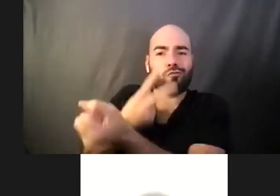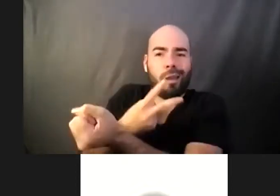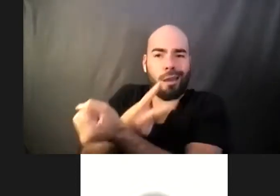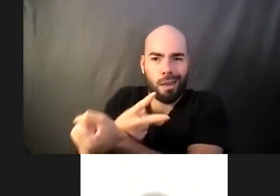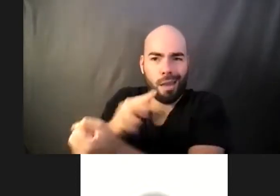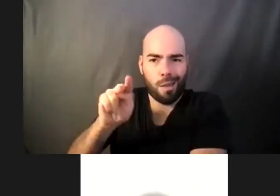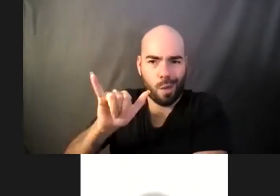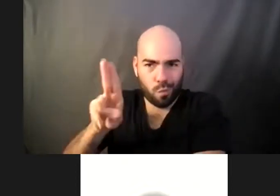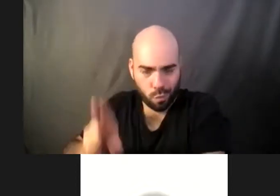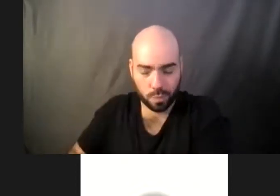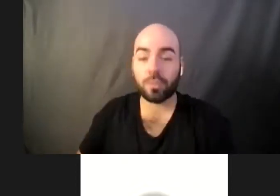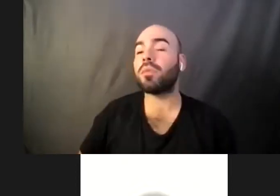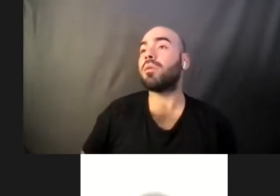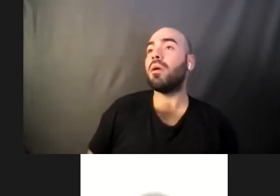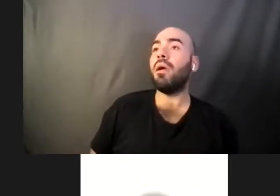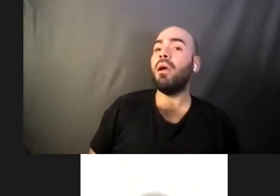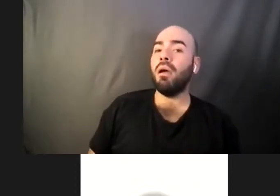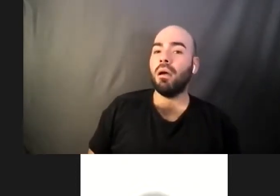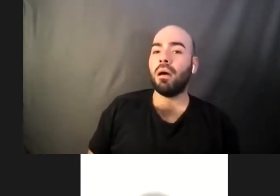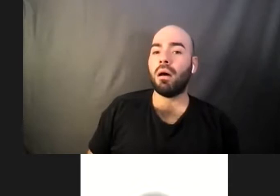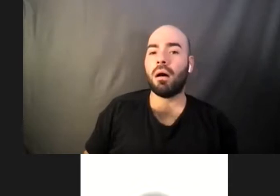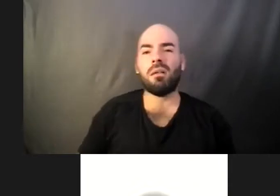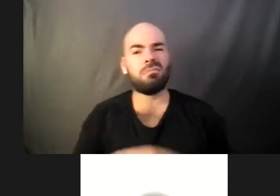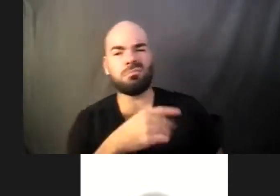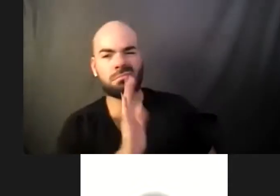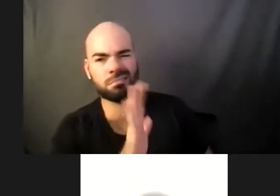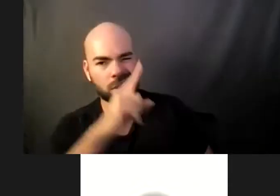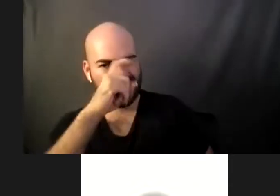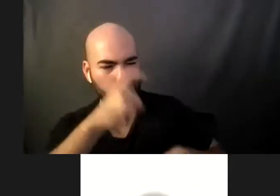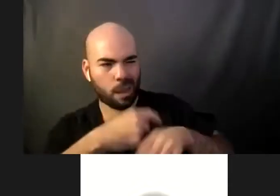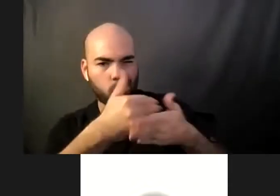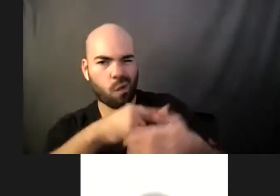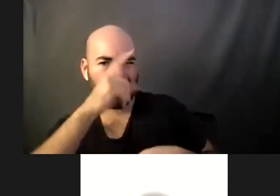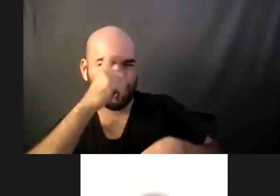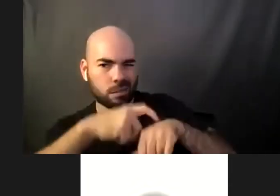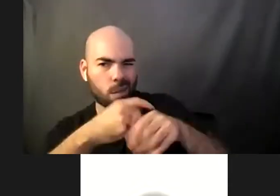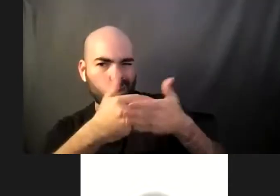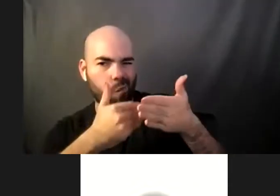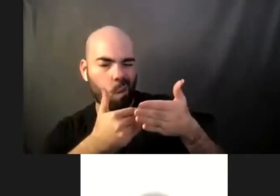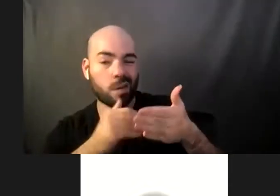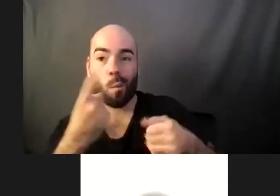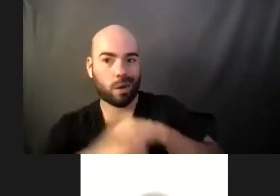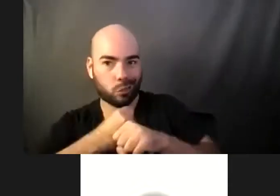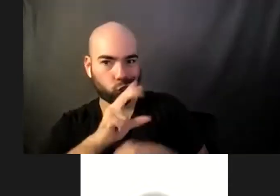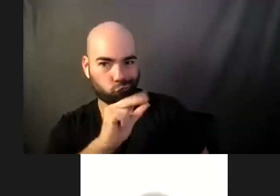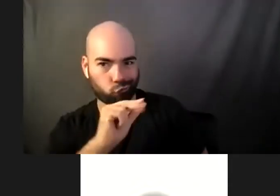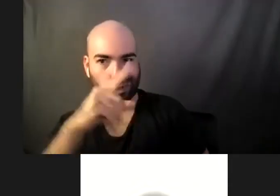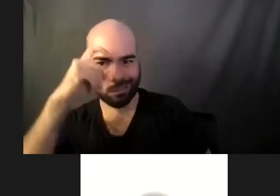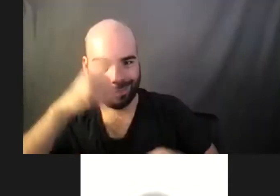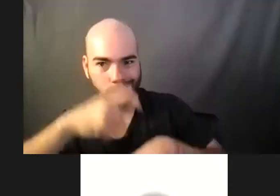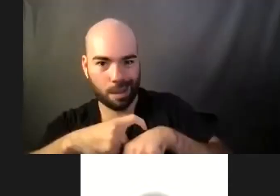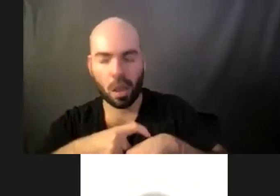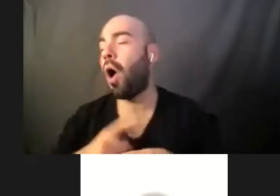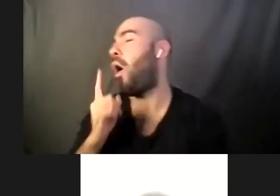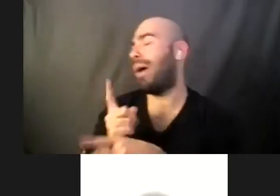And was it when he was in summer before? It was a summer before. Oh yeah, it was a summer before. Yeah. I'm like, you know, I'm just, you know, yeah, exaggerating.